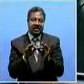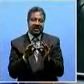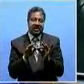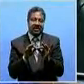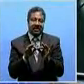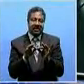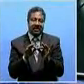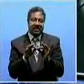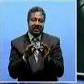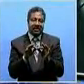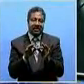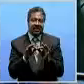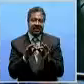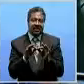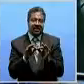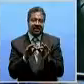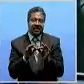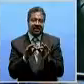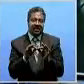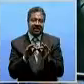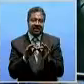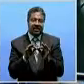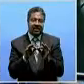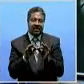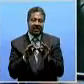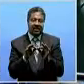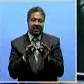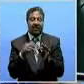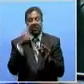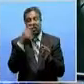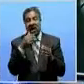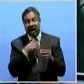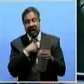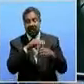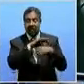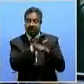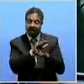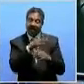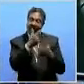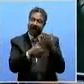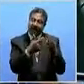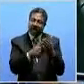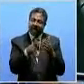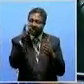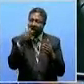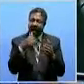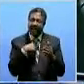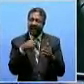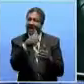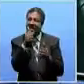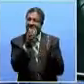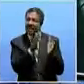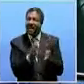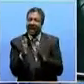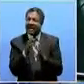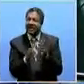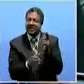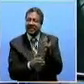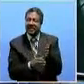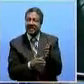symptoms and those who do not have symptoms. Do you have any plans to set up testing points